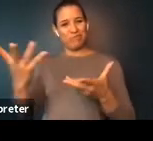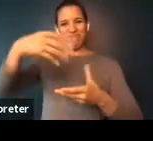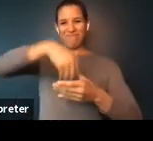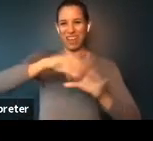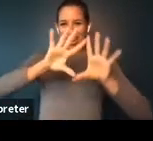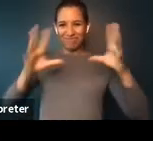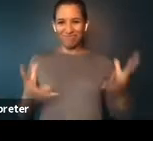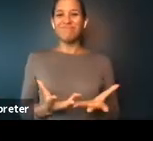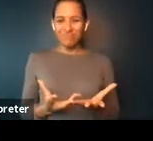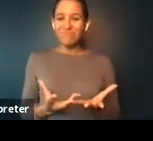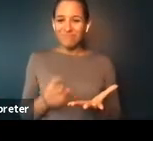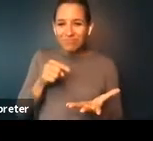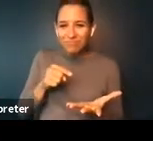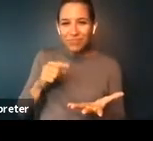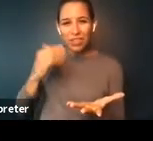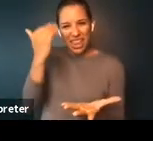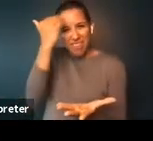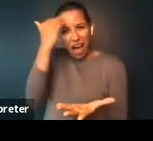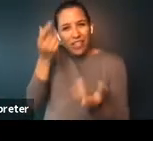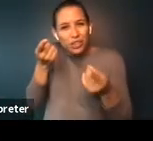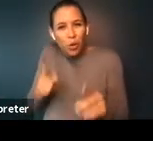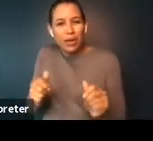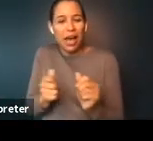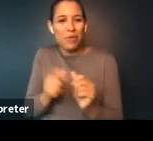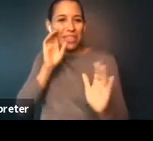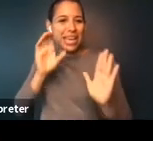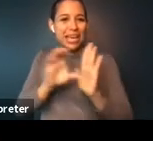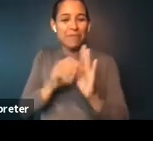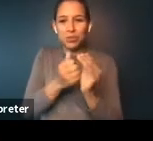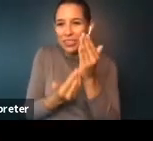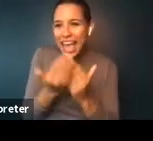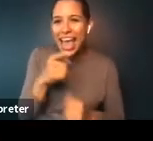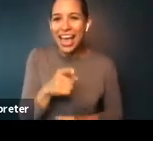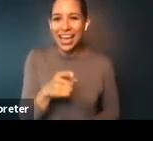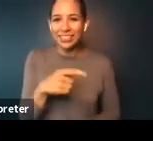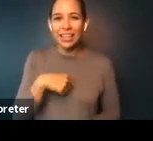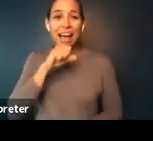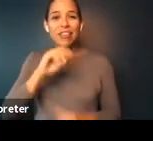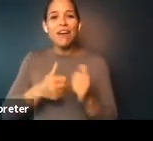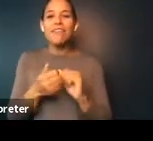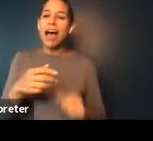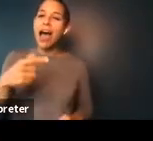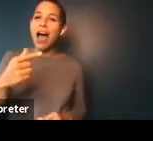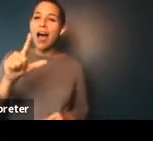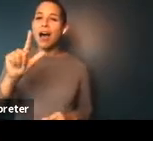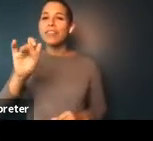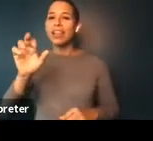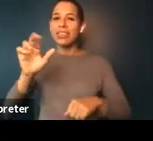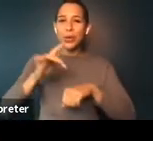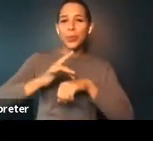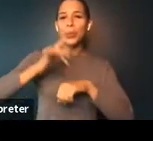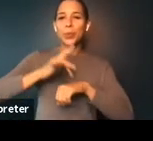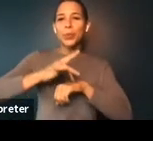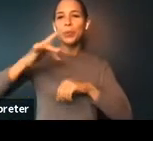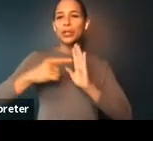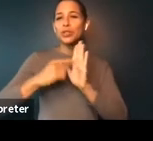embodied knowledge going on in that image with the hands. I love the way the glitter sort of speaks to sort of this idea of femininity